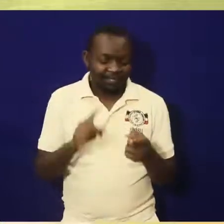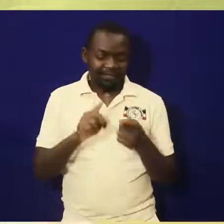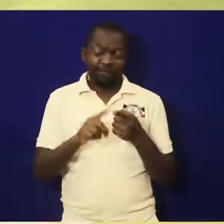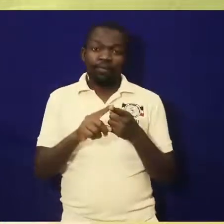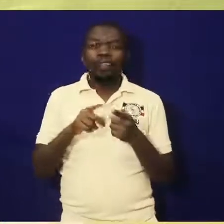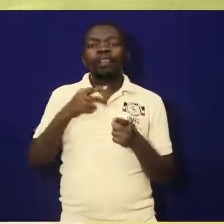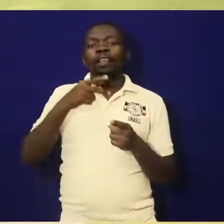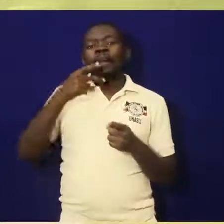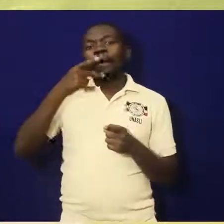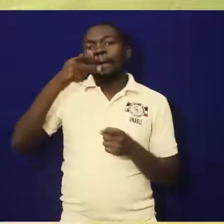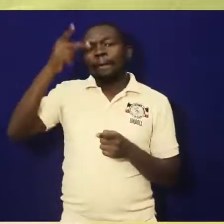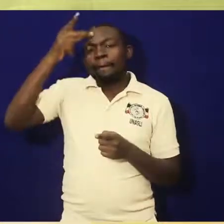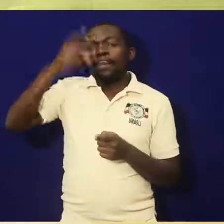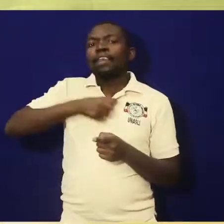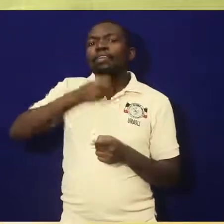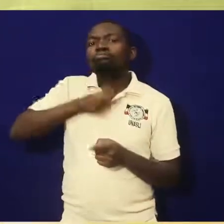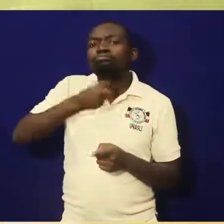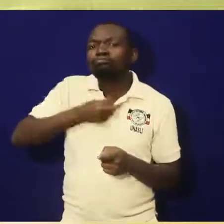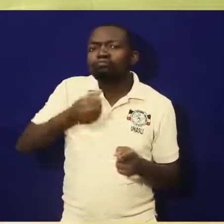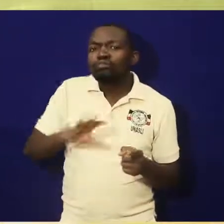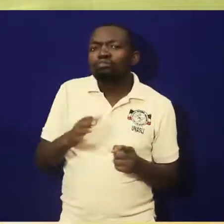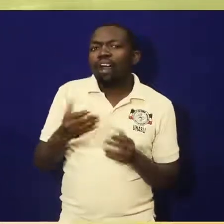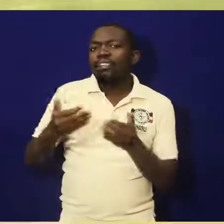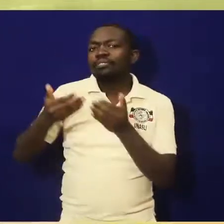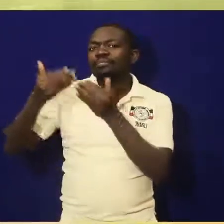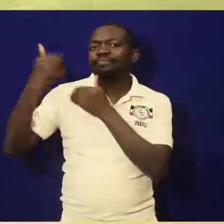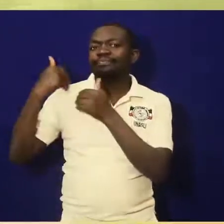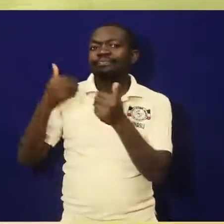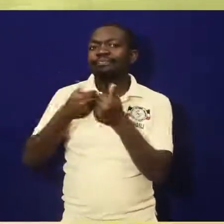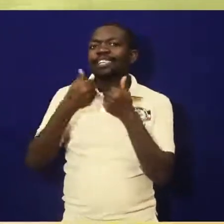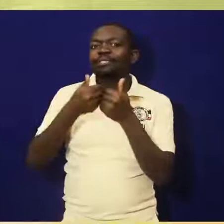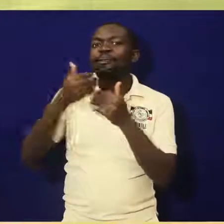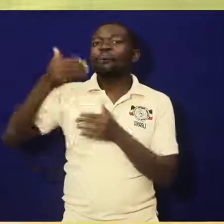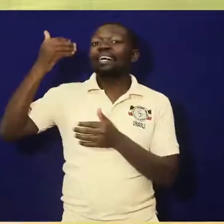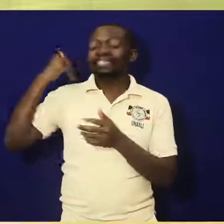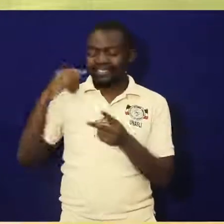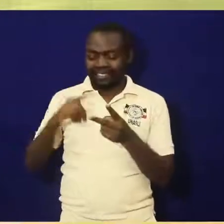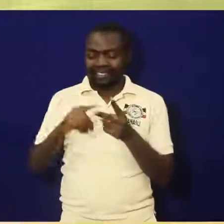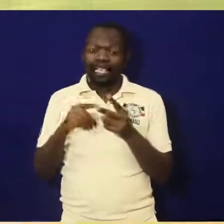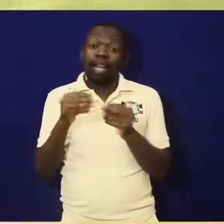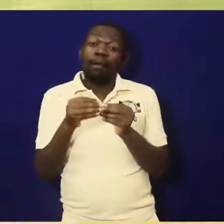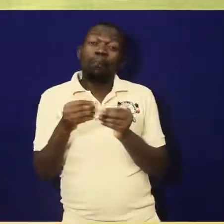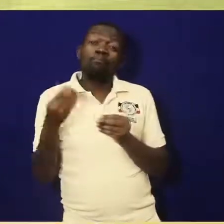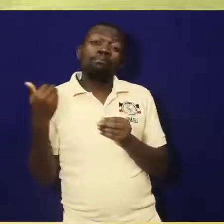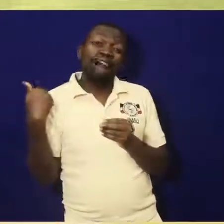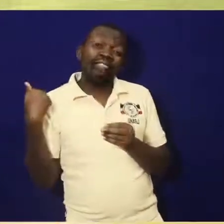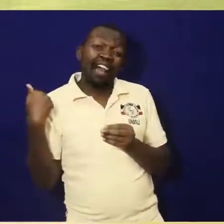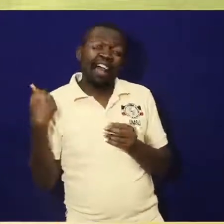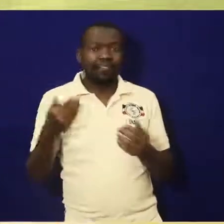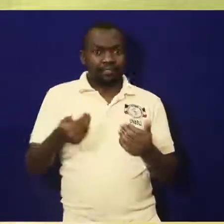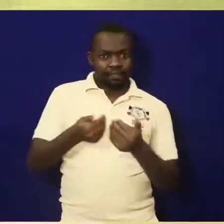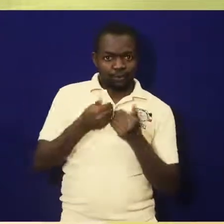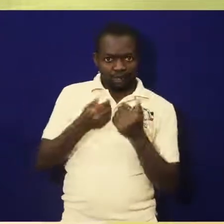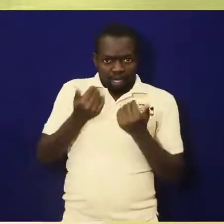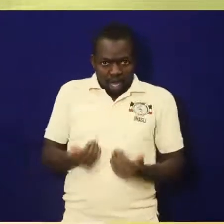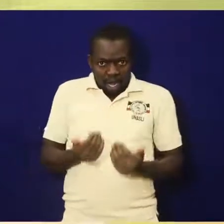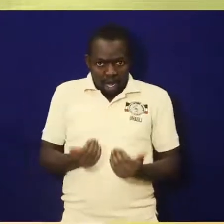Grandparents told us about the past events. Big brother told us about the current